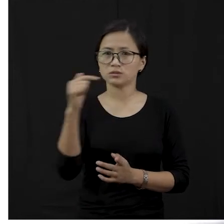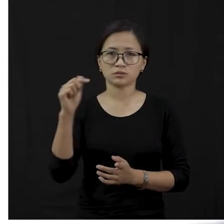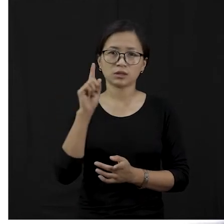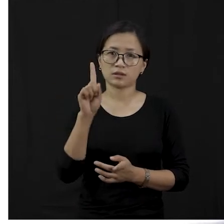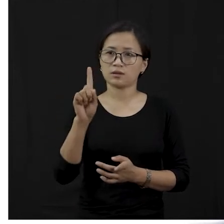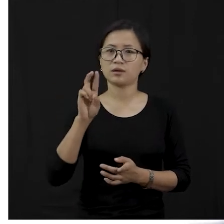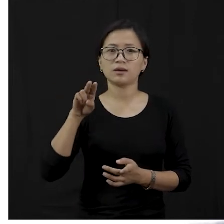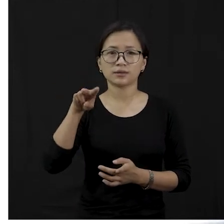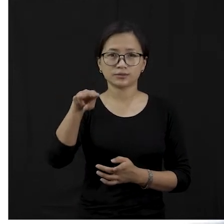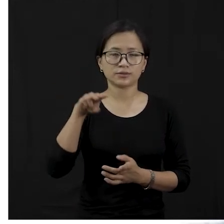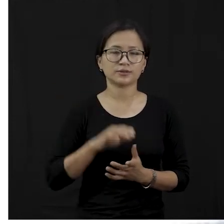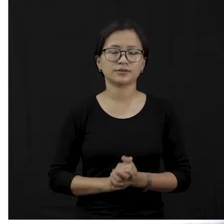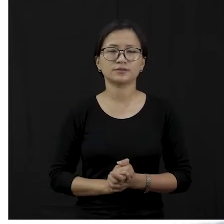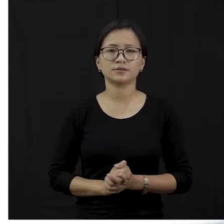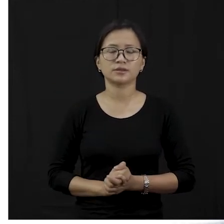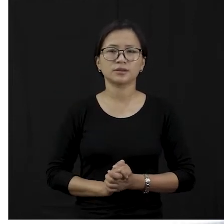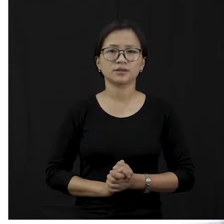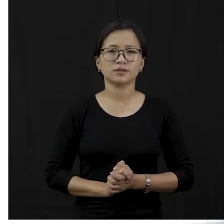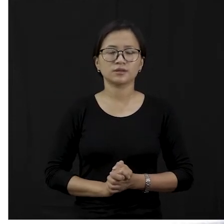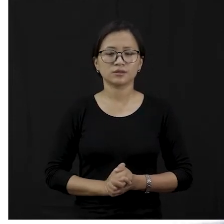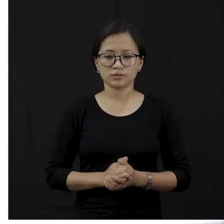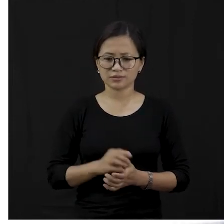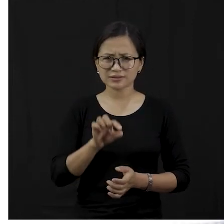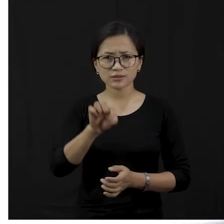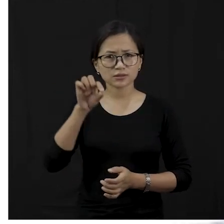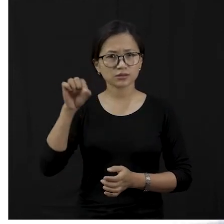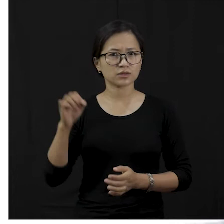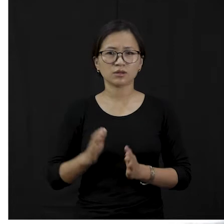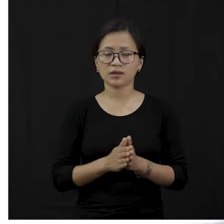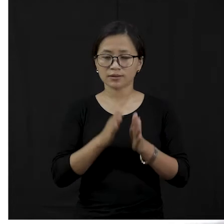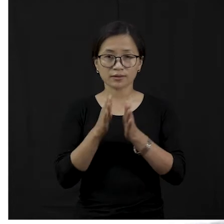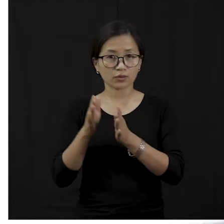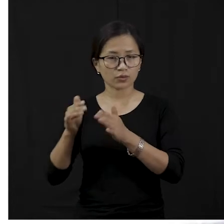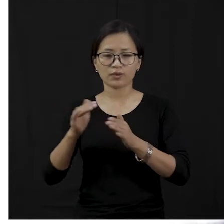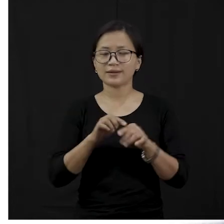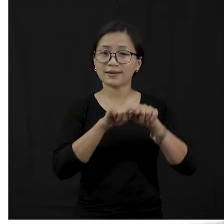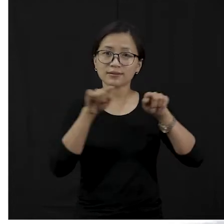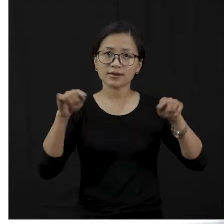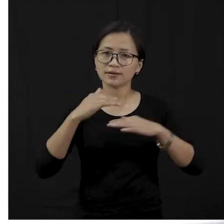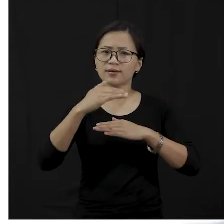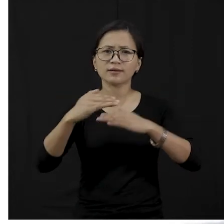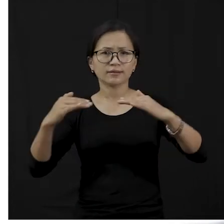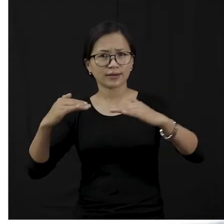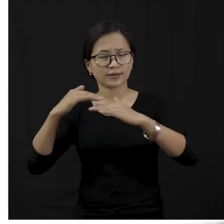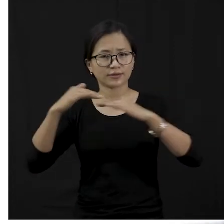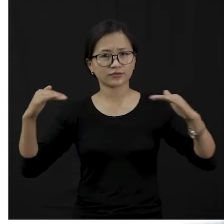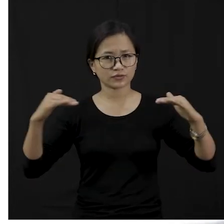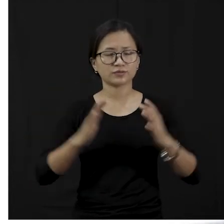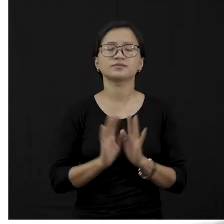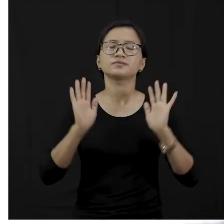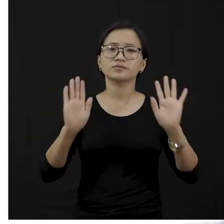has numbers from 1 to 100. Each row has 10 numbers. Each row has